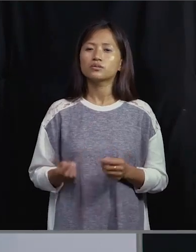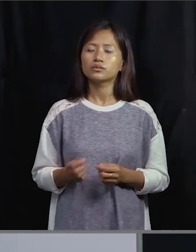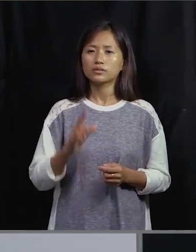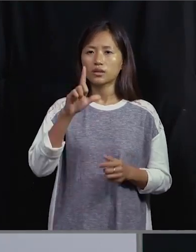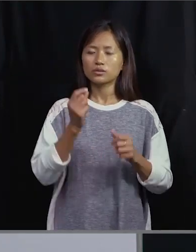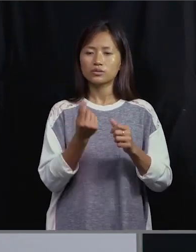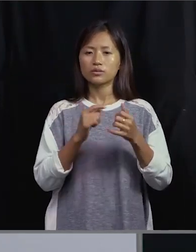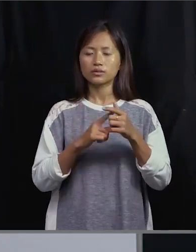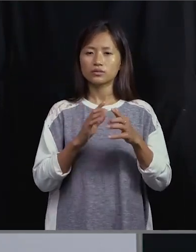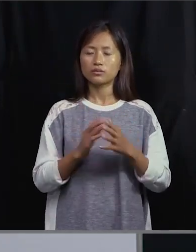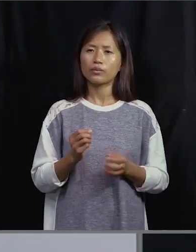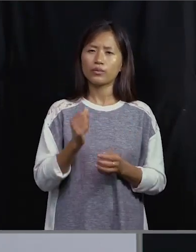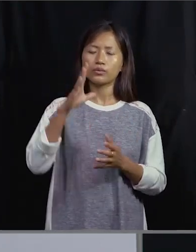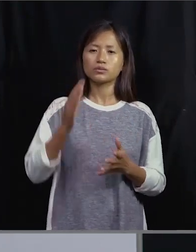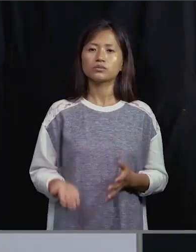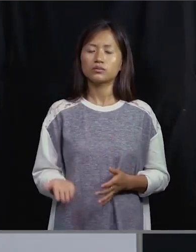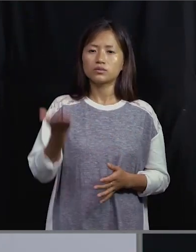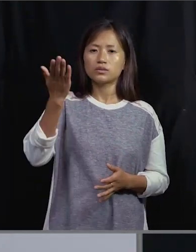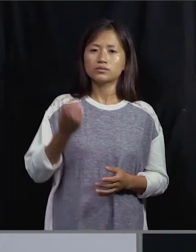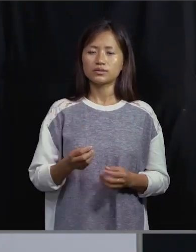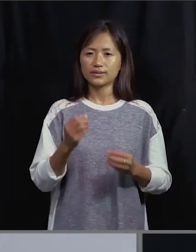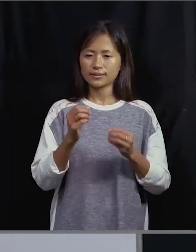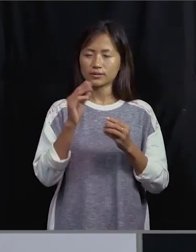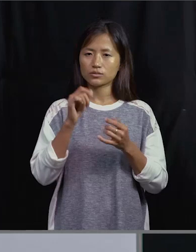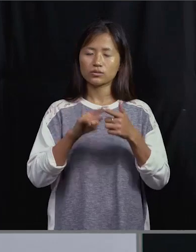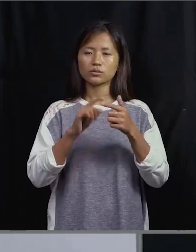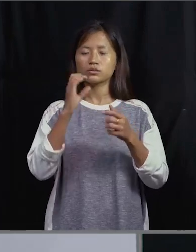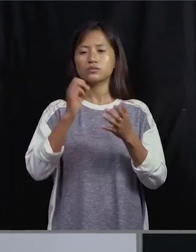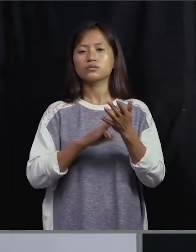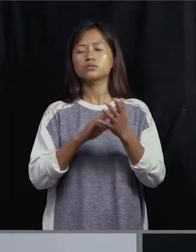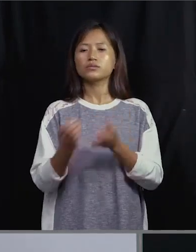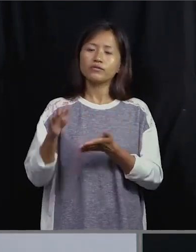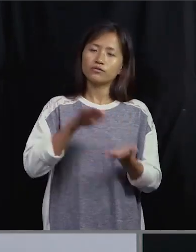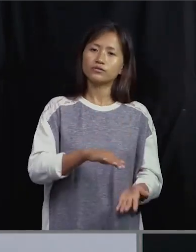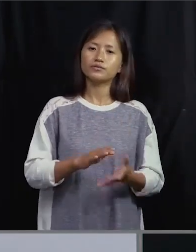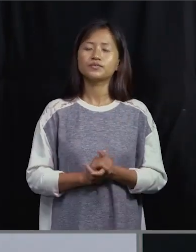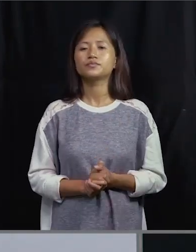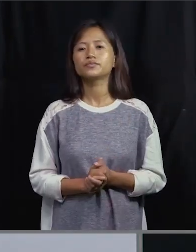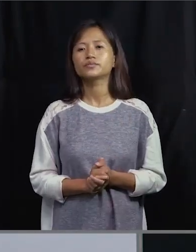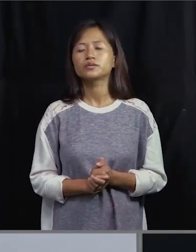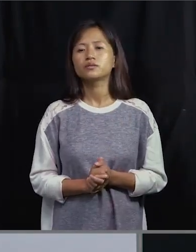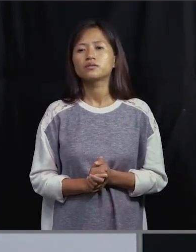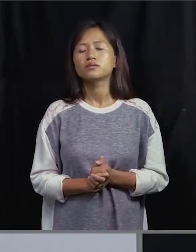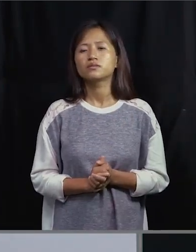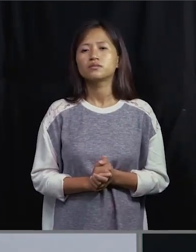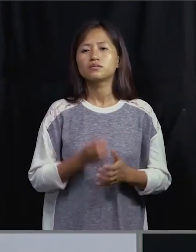rise. The demand for essential commodities will fall. Getting the point or not? So all this comes under